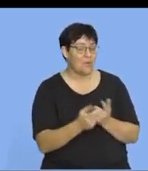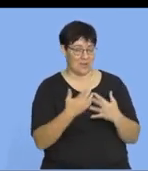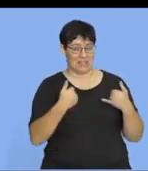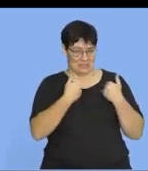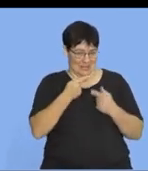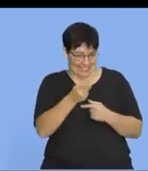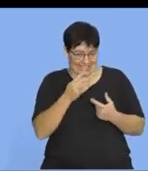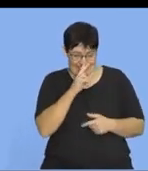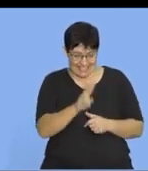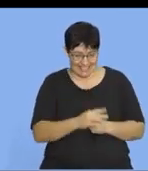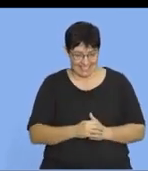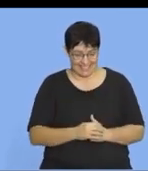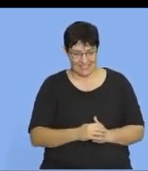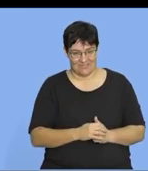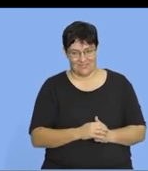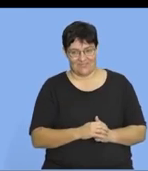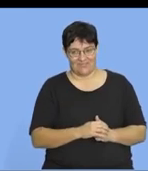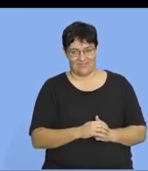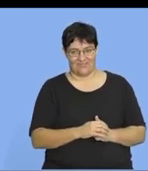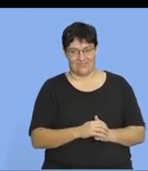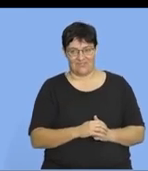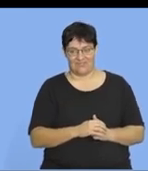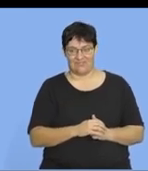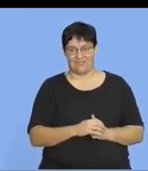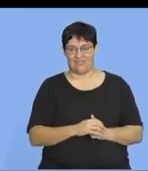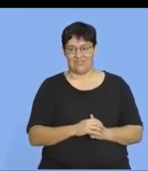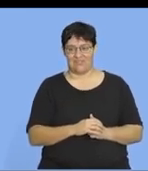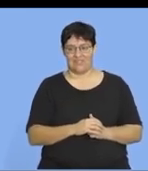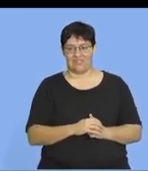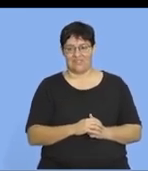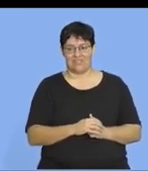it gets fun. So if I go over here,